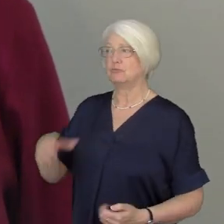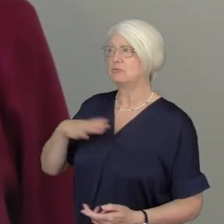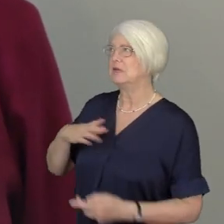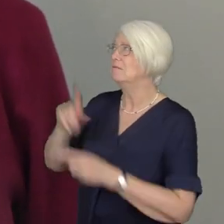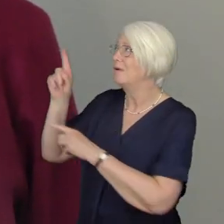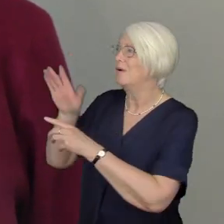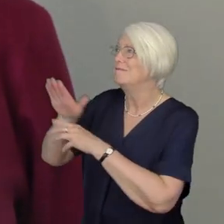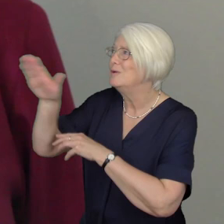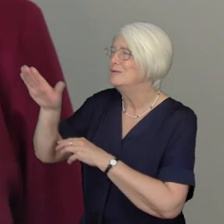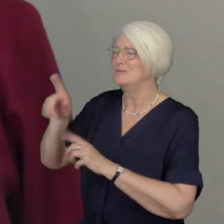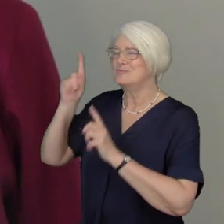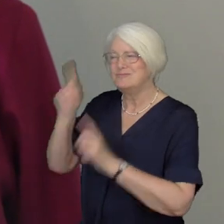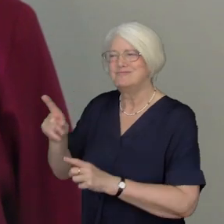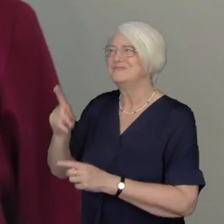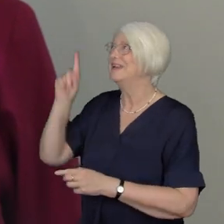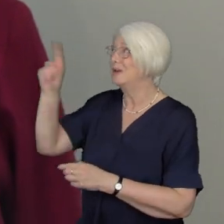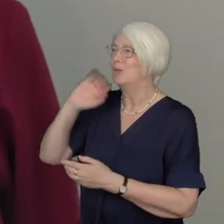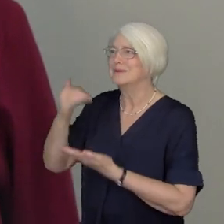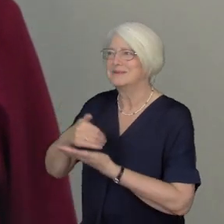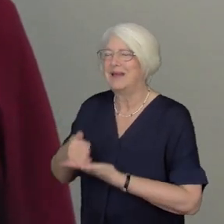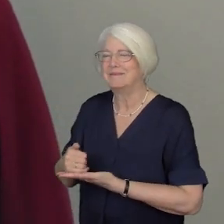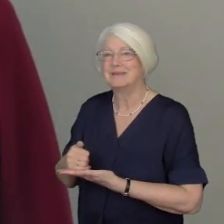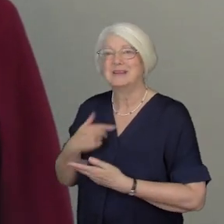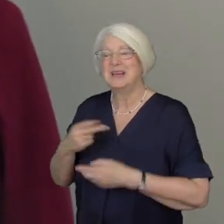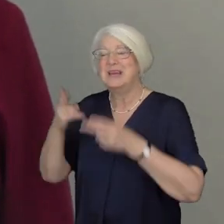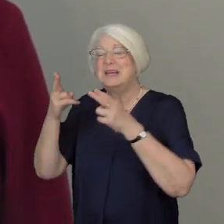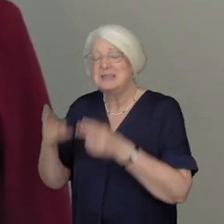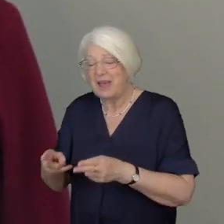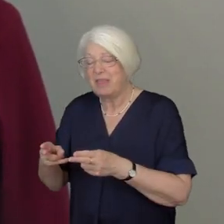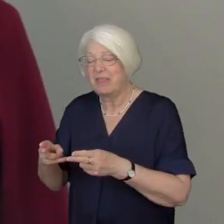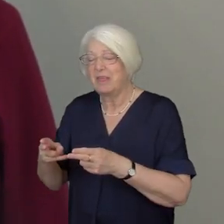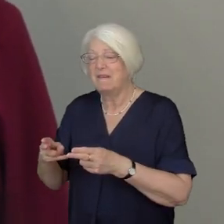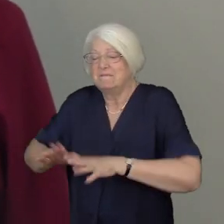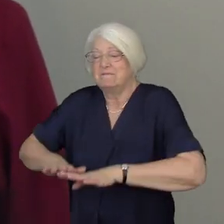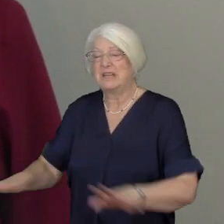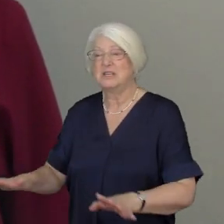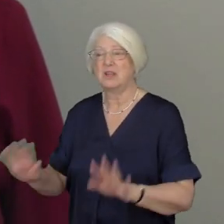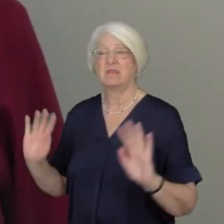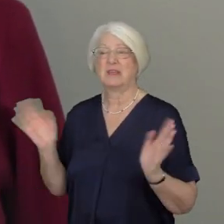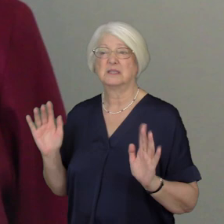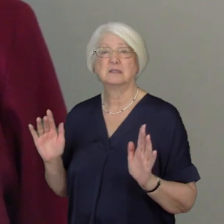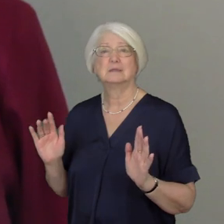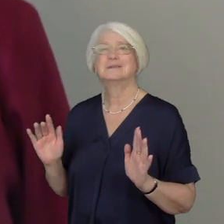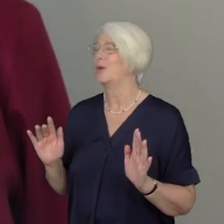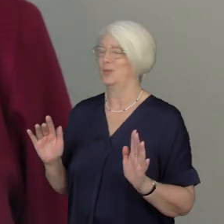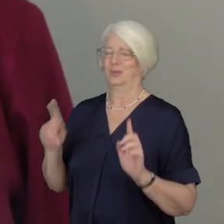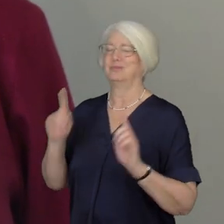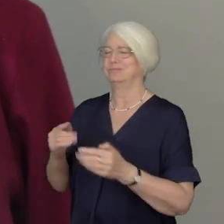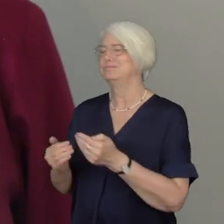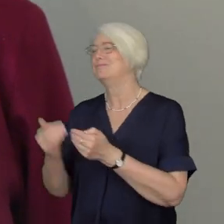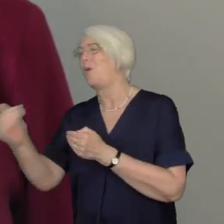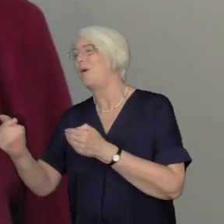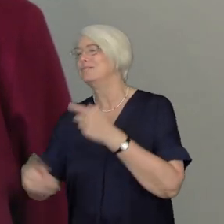future, sure that he will save us, that death does not have the last word, and that the best is yet to